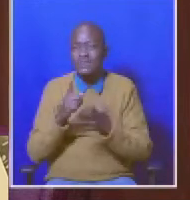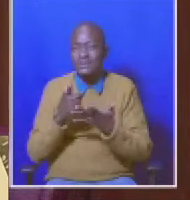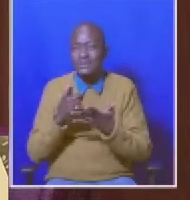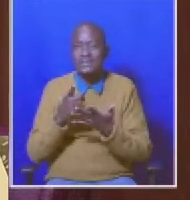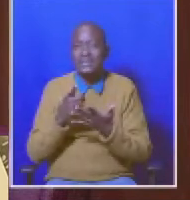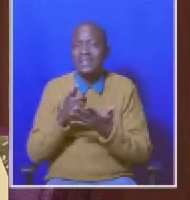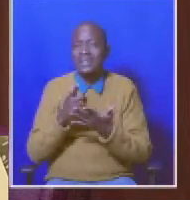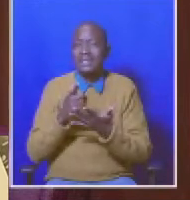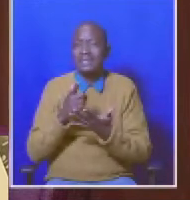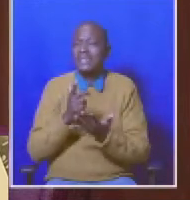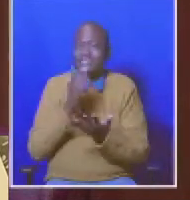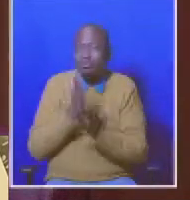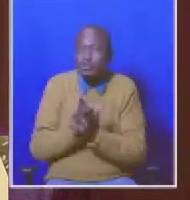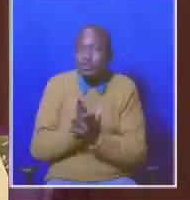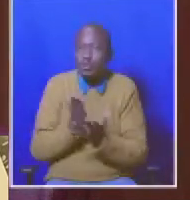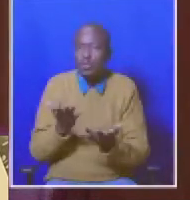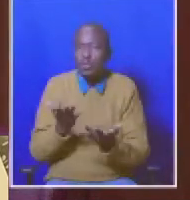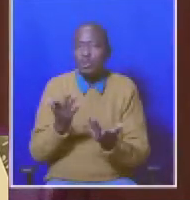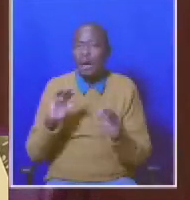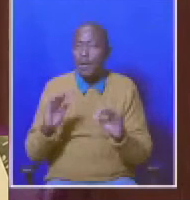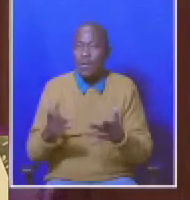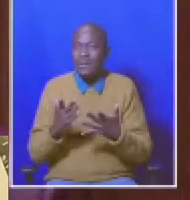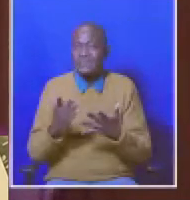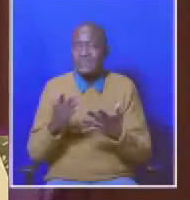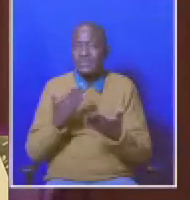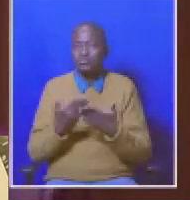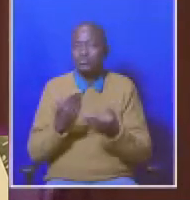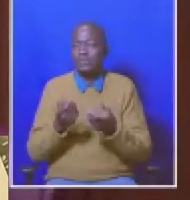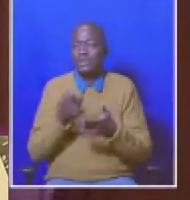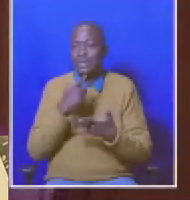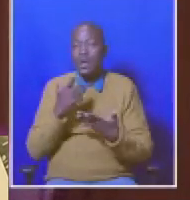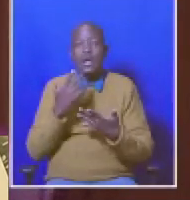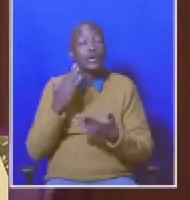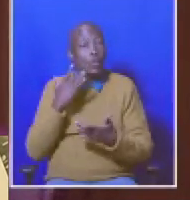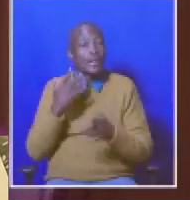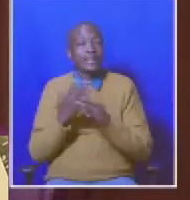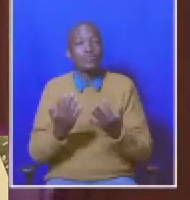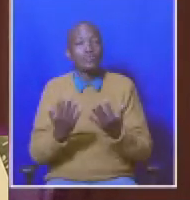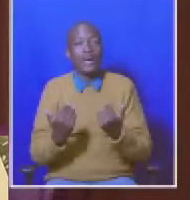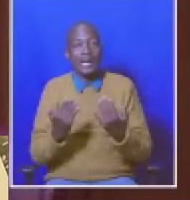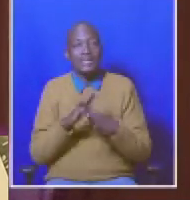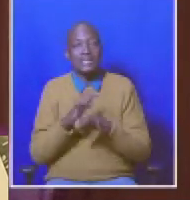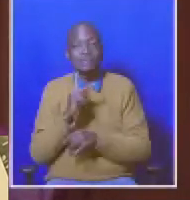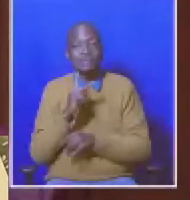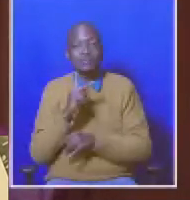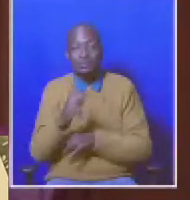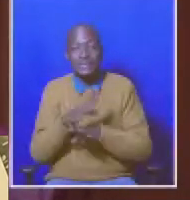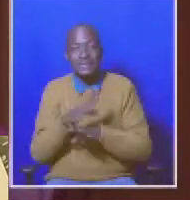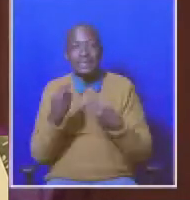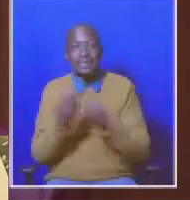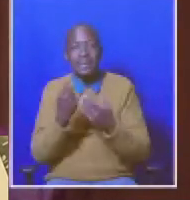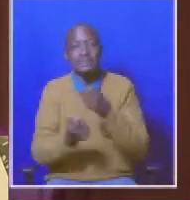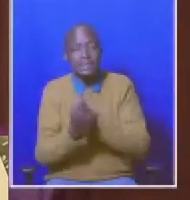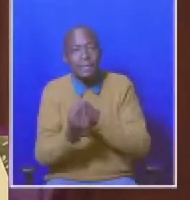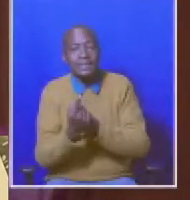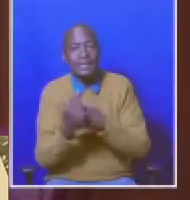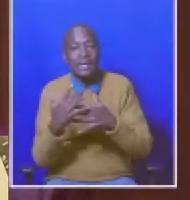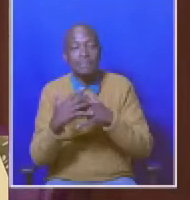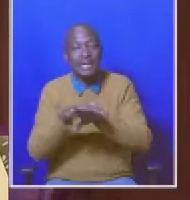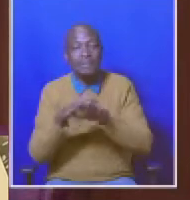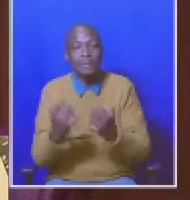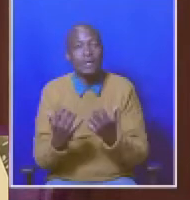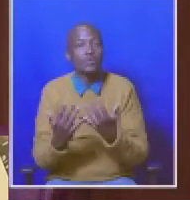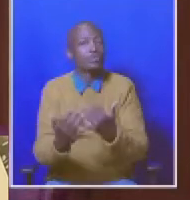experienced in the past and has been made by our predecessor? And when can we expect to see these promises and commitments being implemented on ground